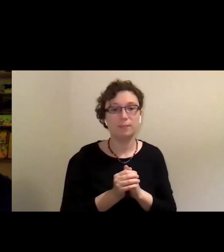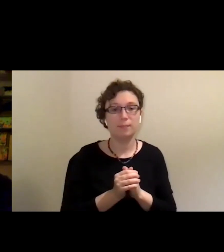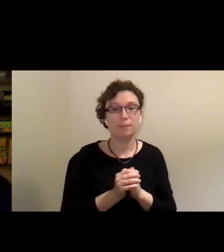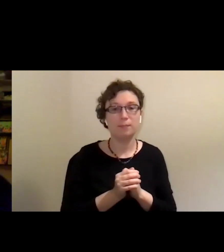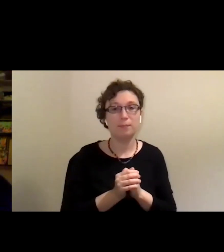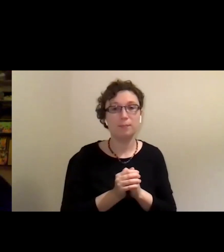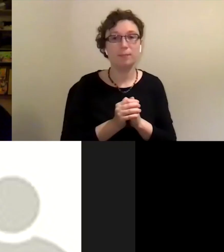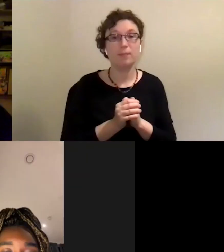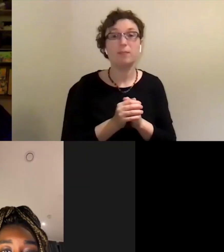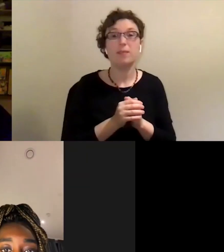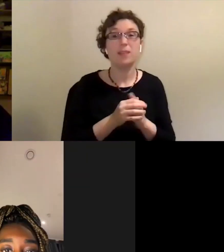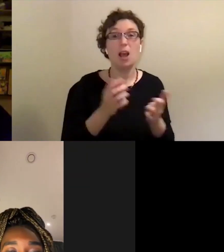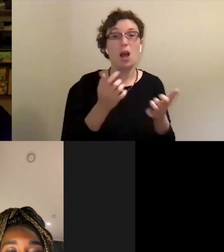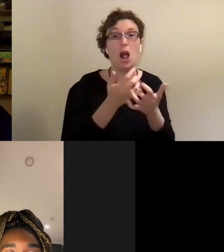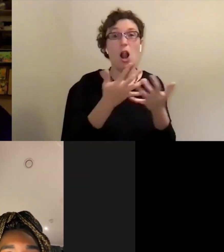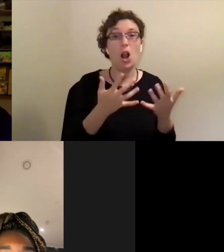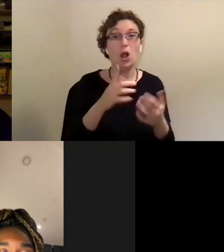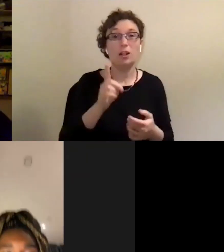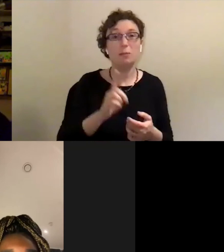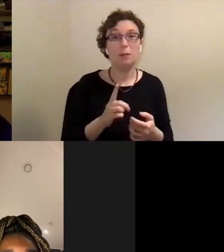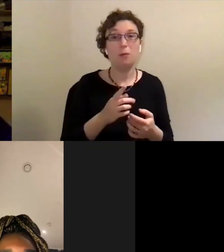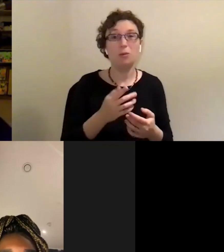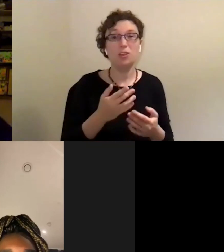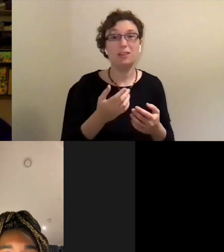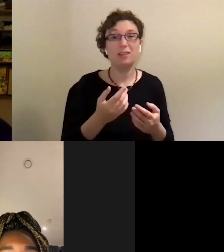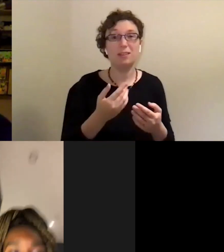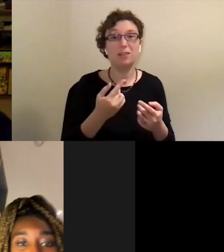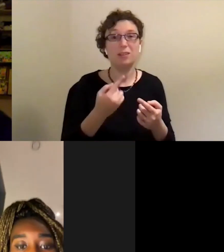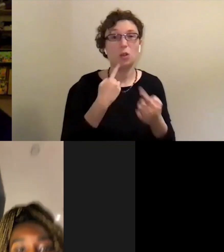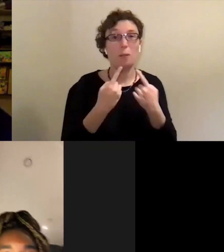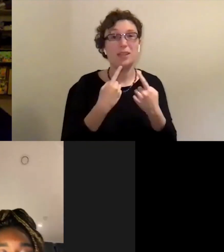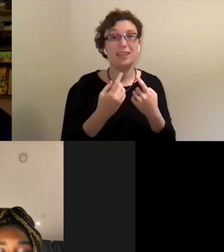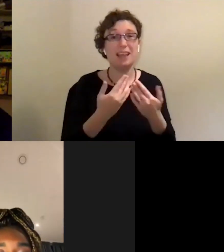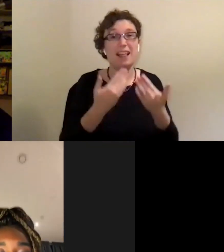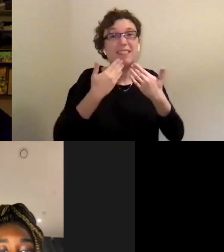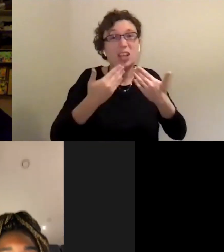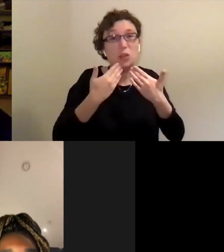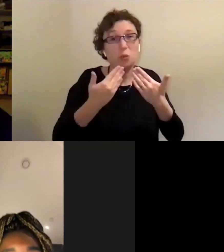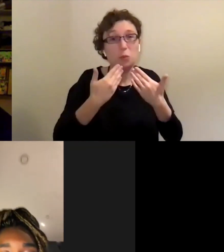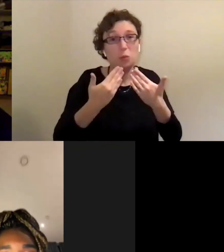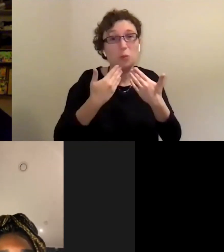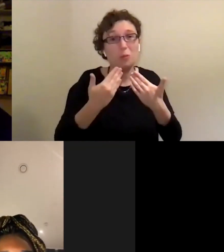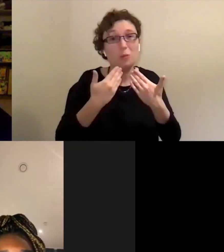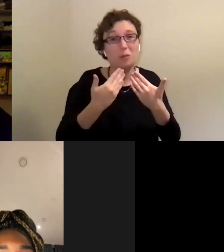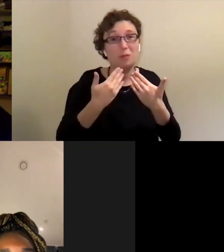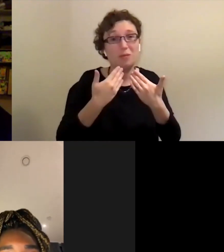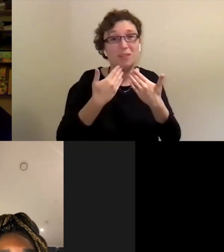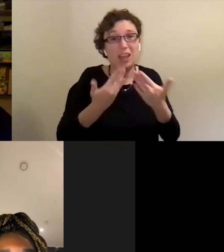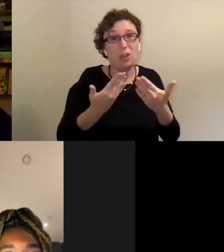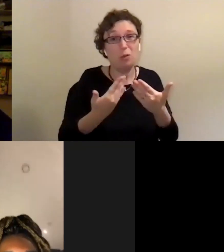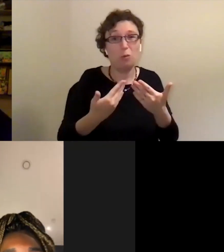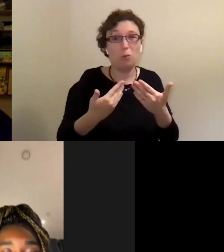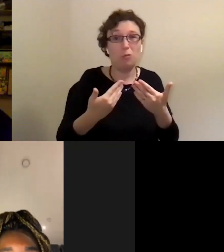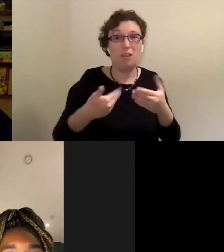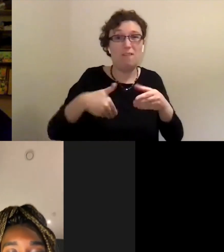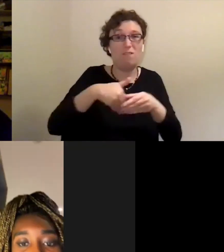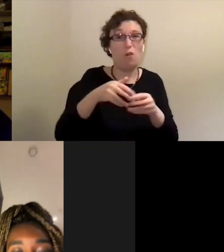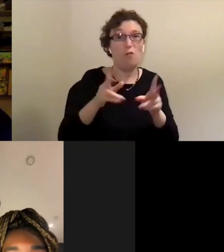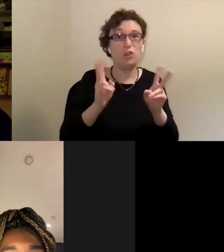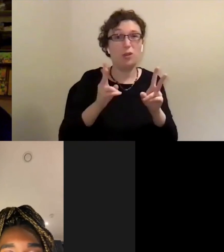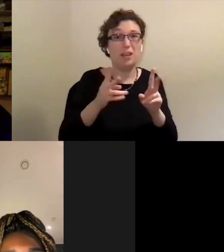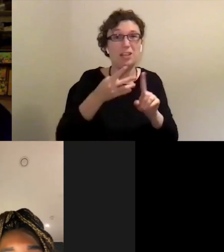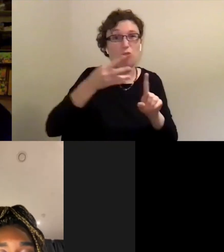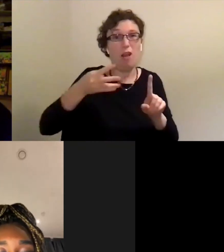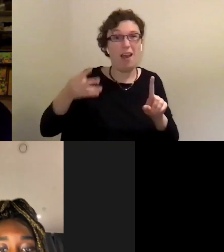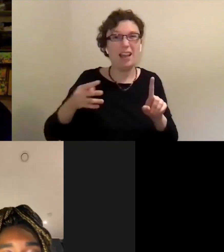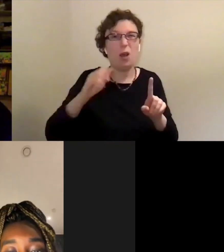Just people saying thank you so much. Thank you for being involved in this. I'm going to finish questions there. I kind of